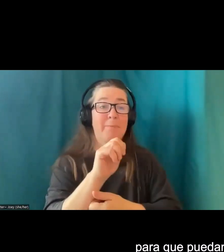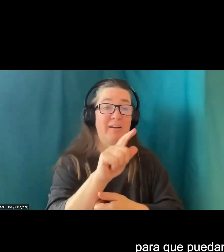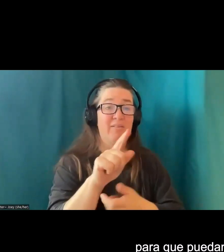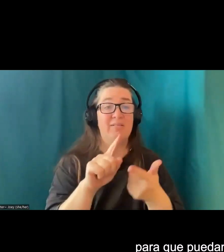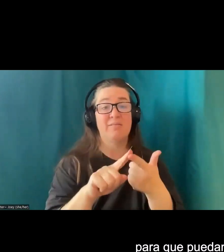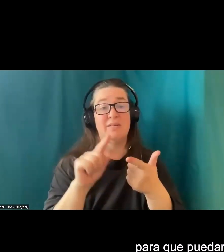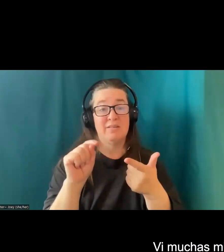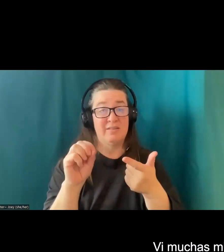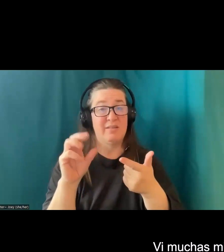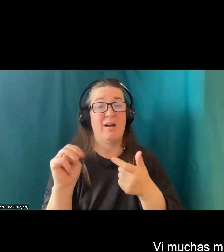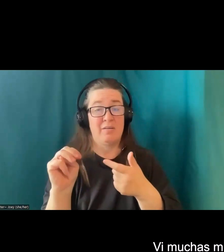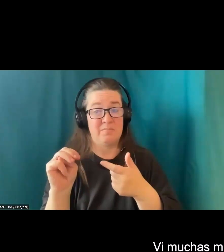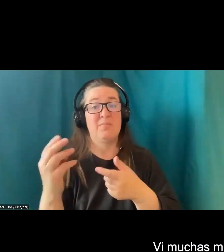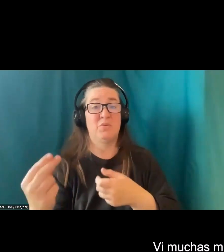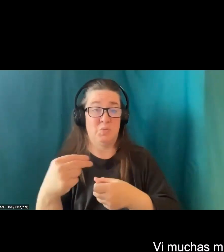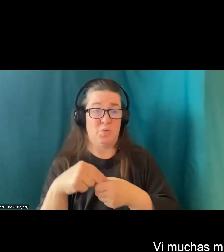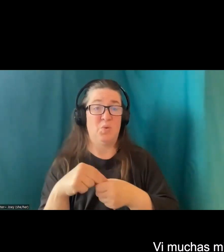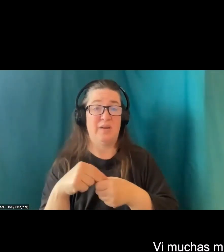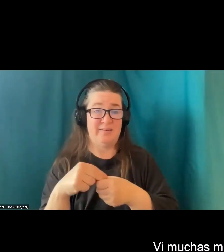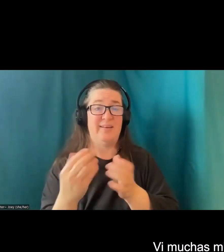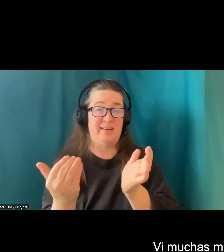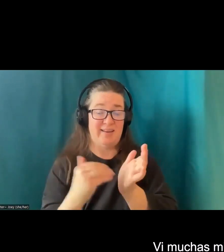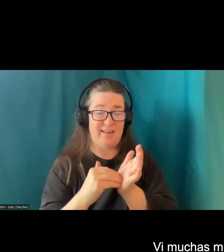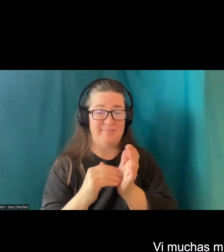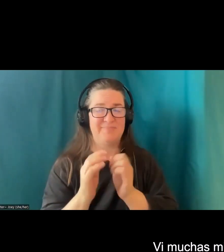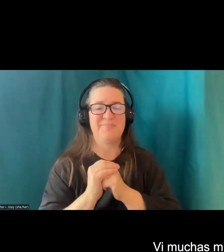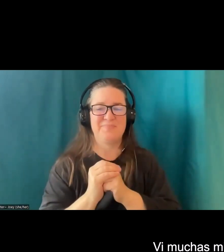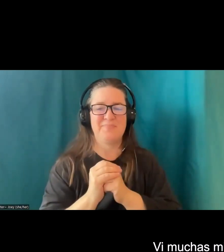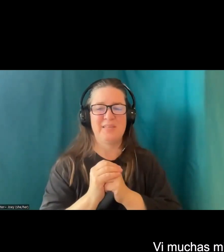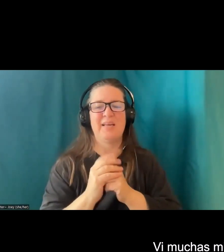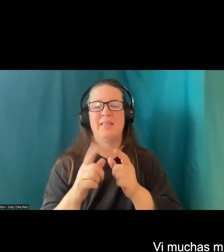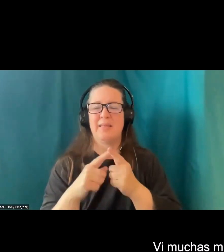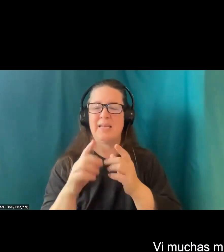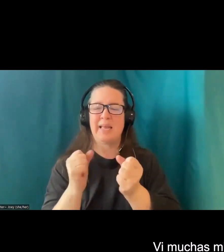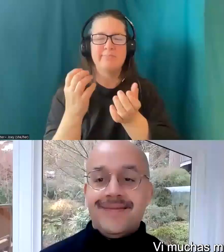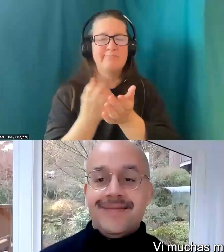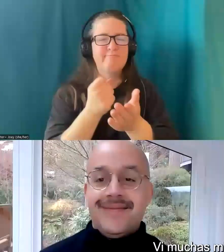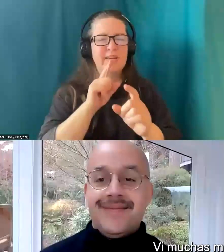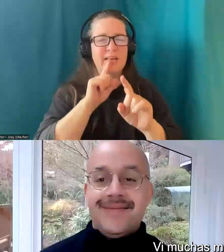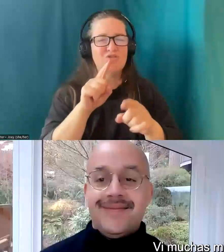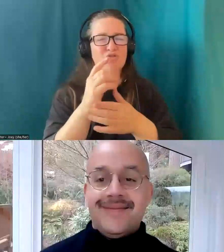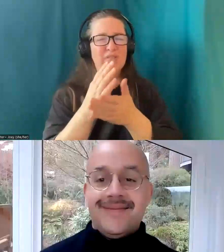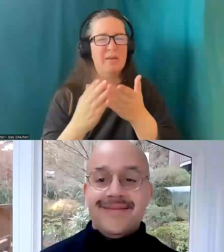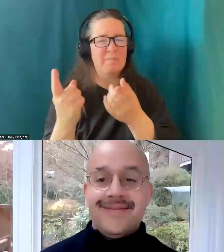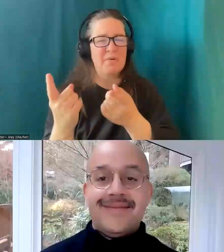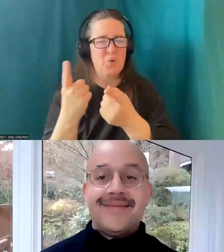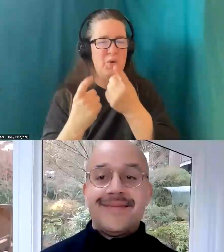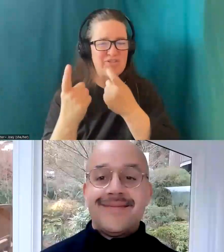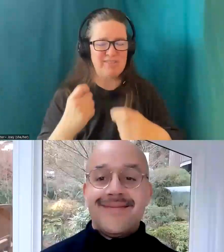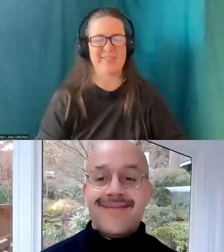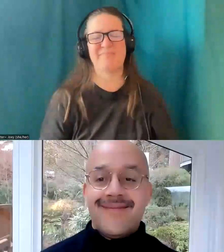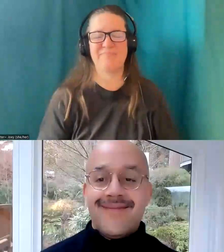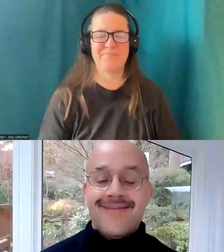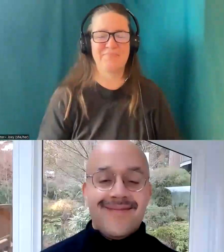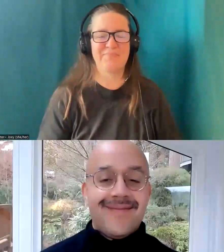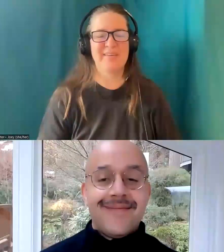time to answer some questions. I know I saw a lot coming in while I was speaking. So thank you all for that. Welcome back, Michael